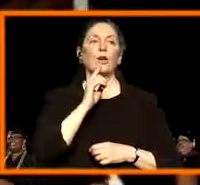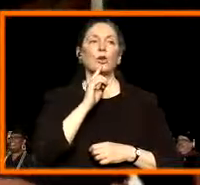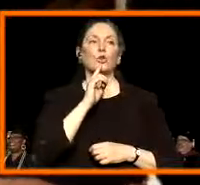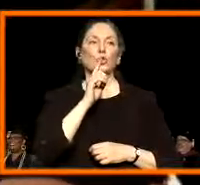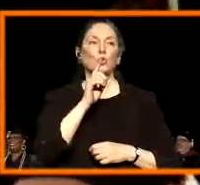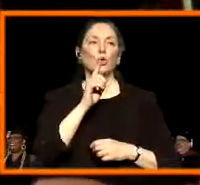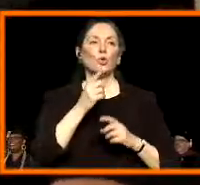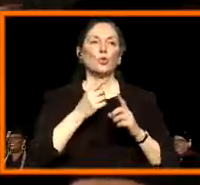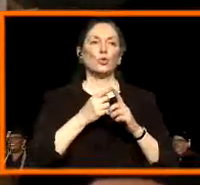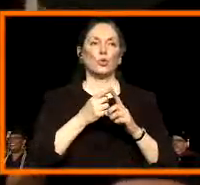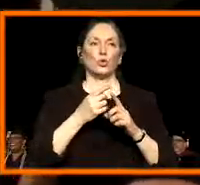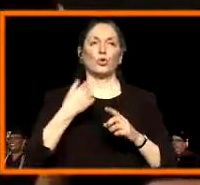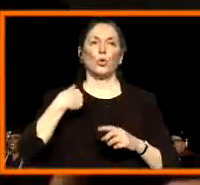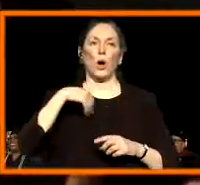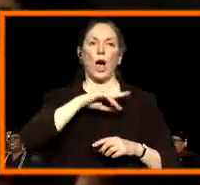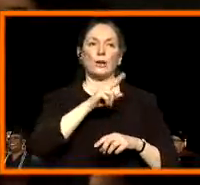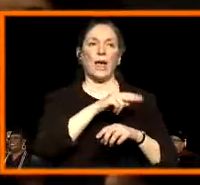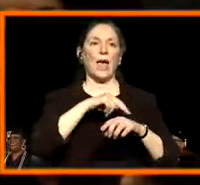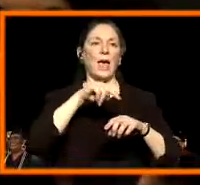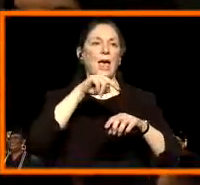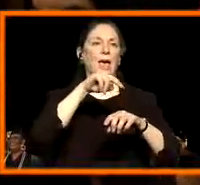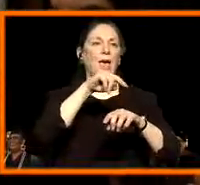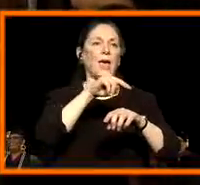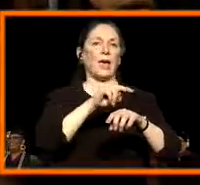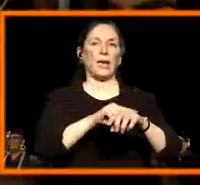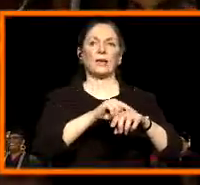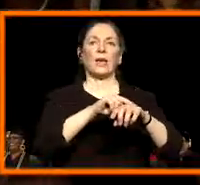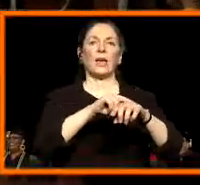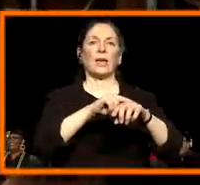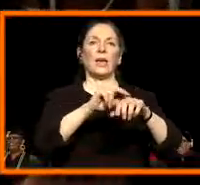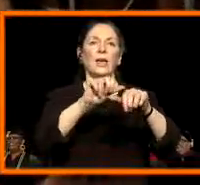God, true to our